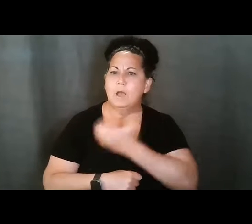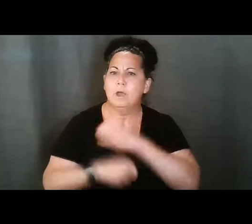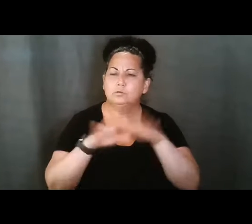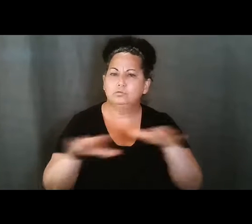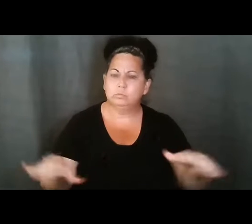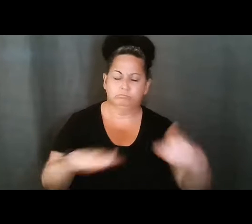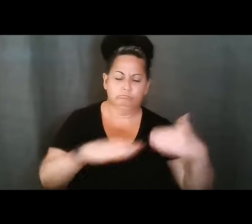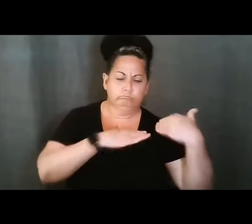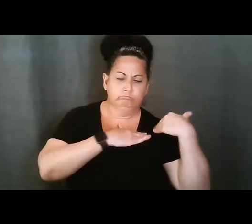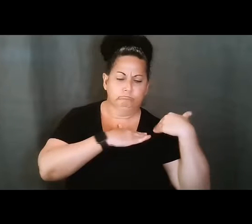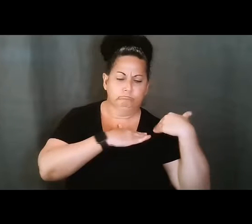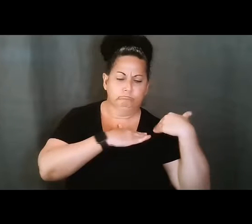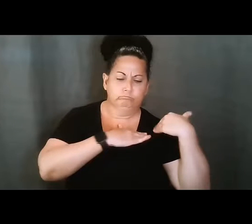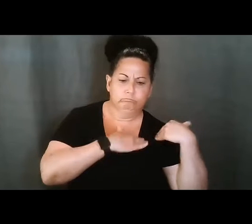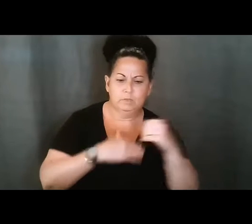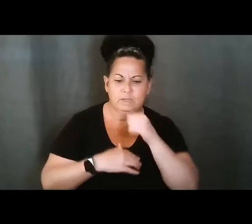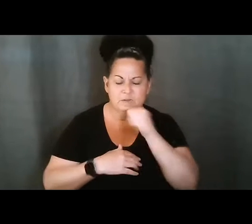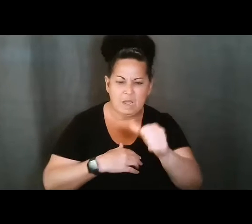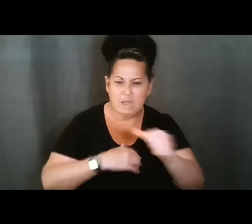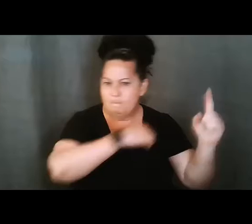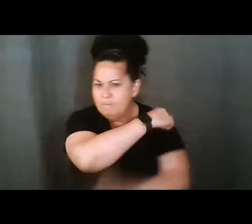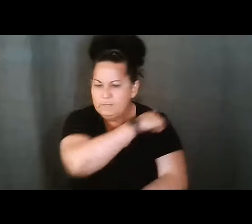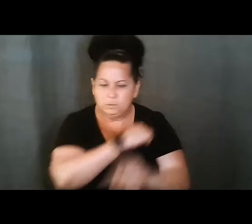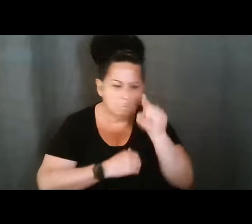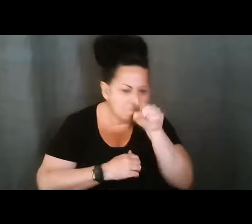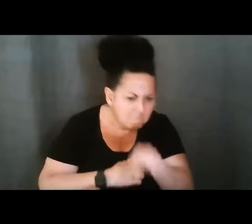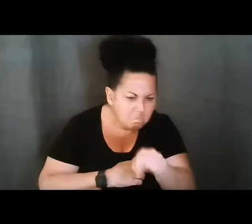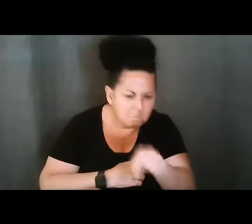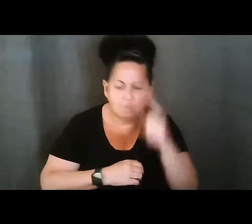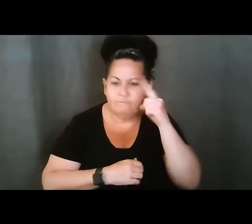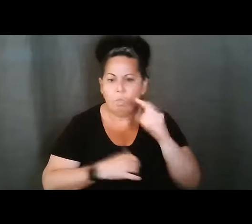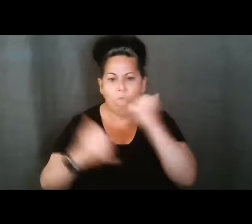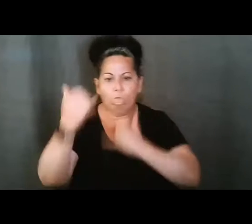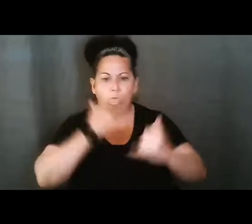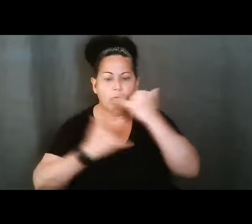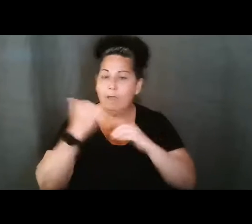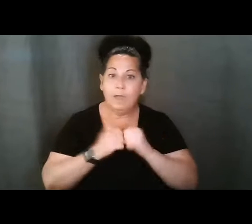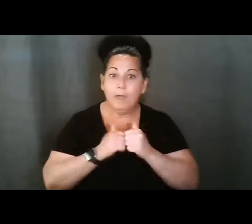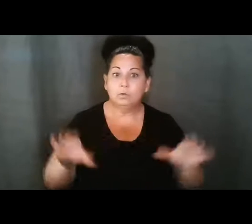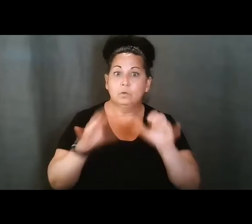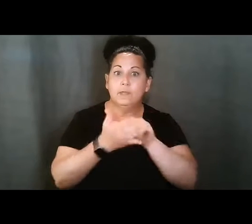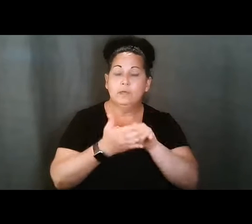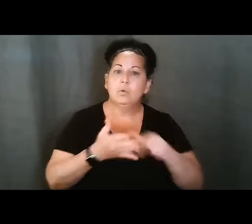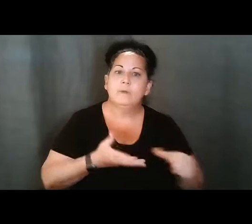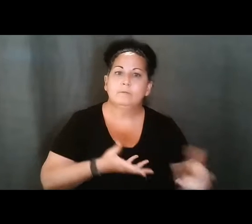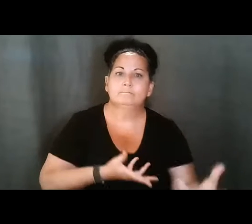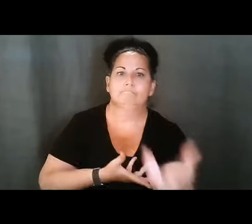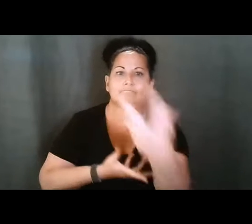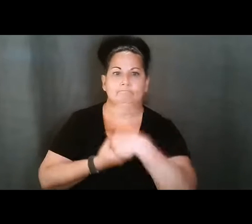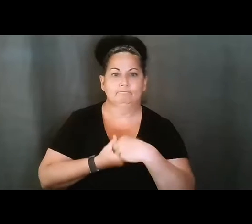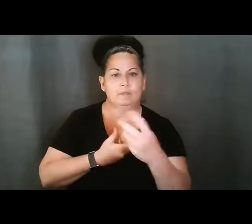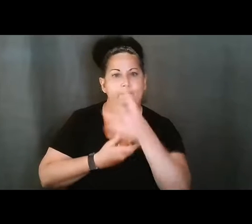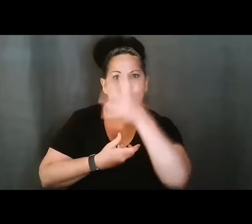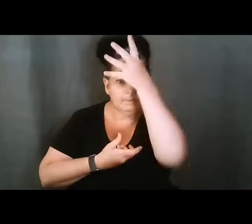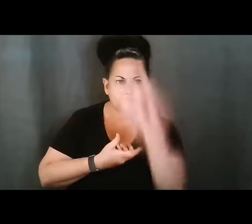death penalty for making a mistake. How do we do that? We do that by promoting parental engagement. We want to reintegrate you.